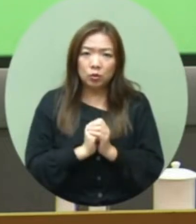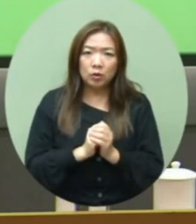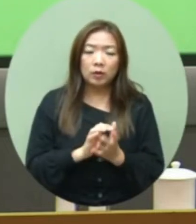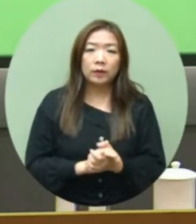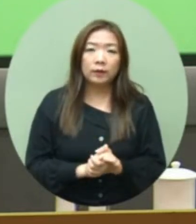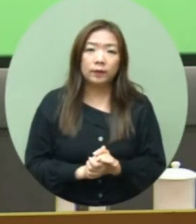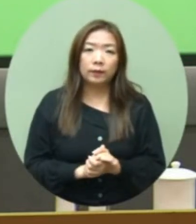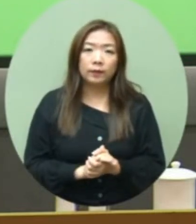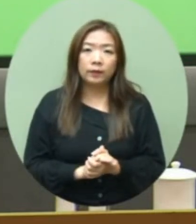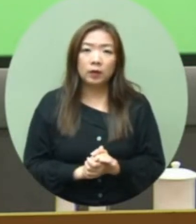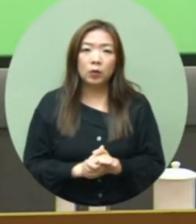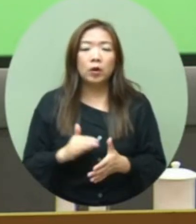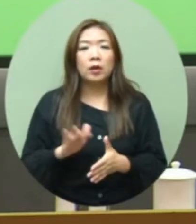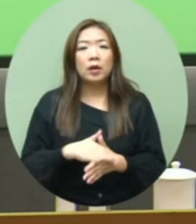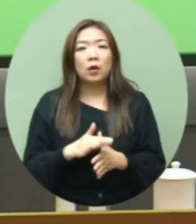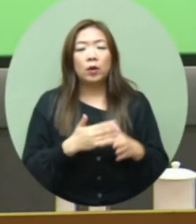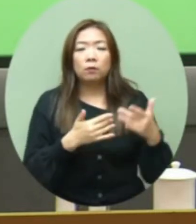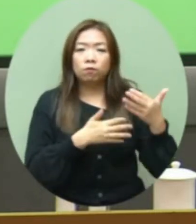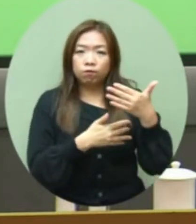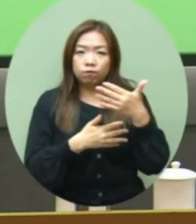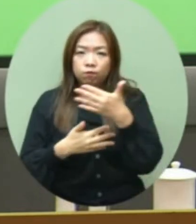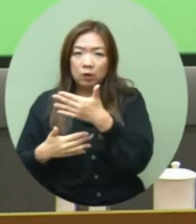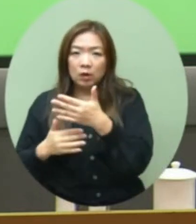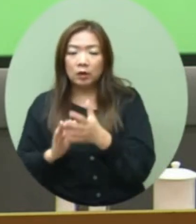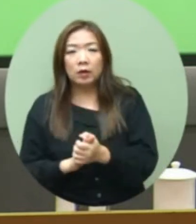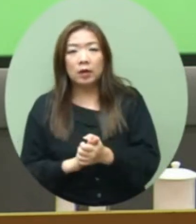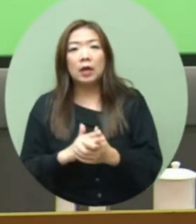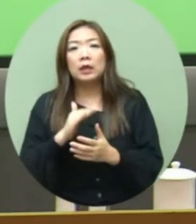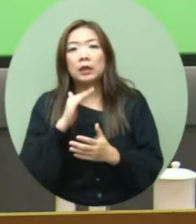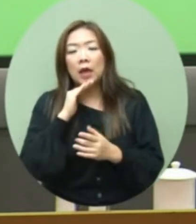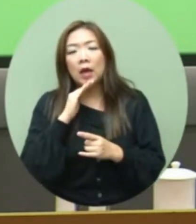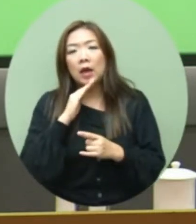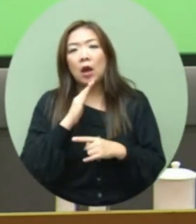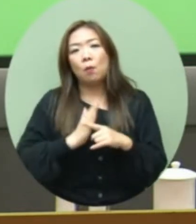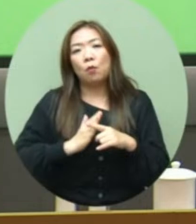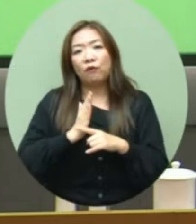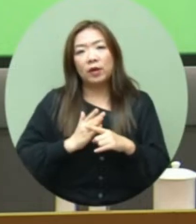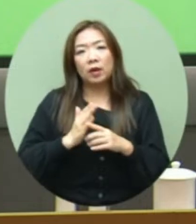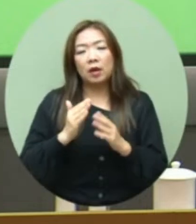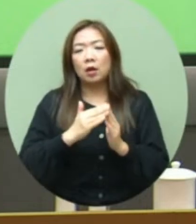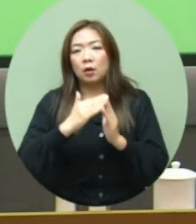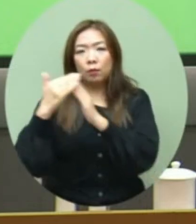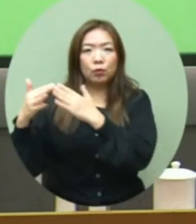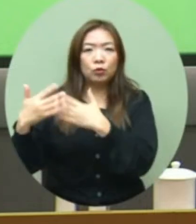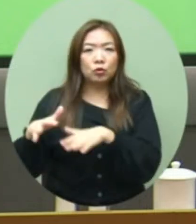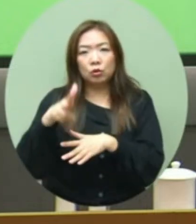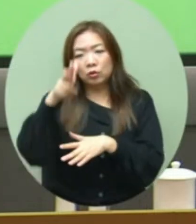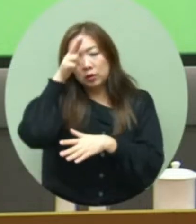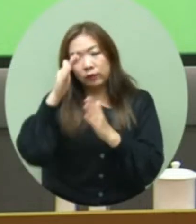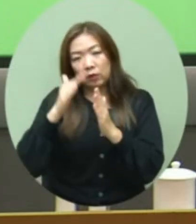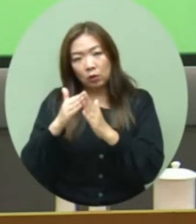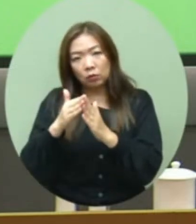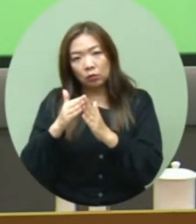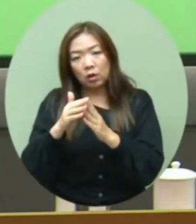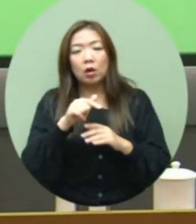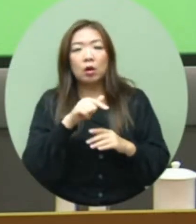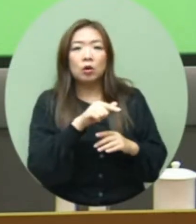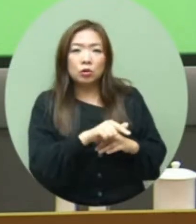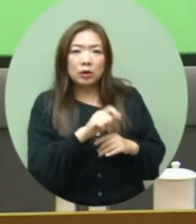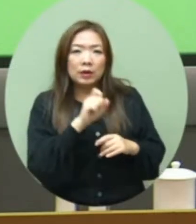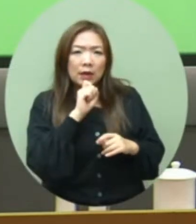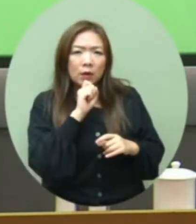under existing policies. So